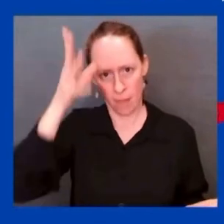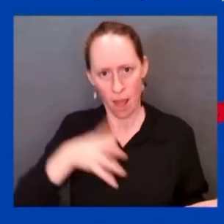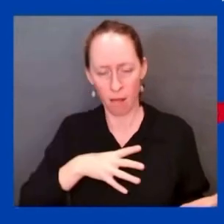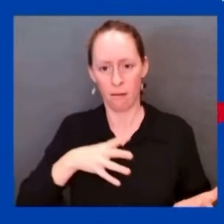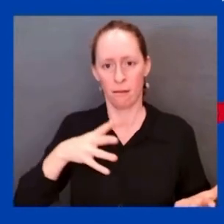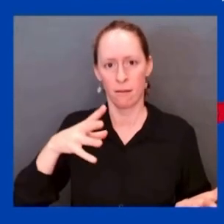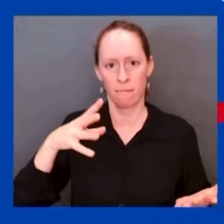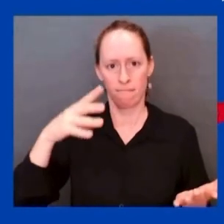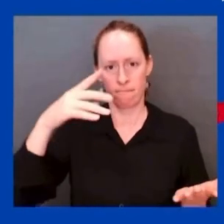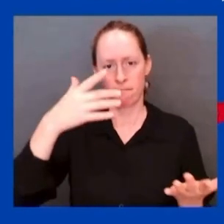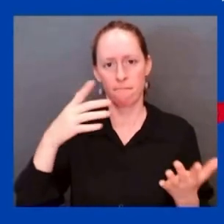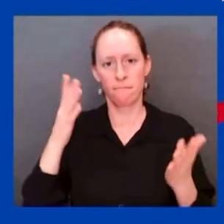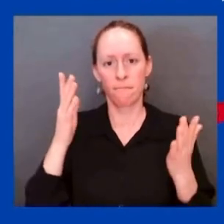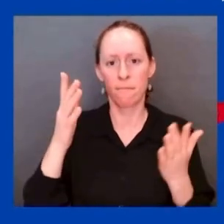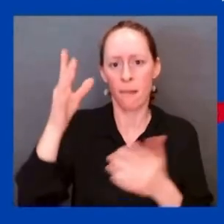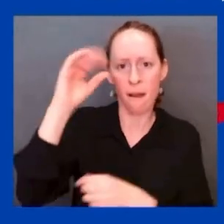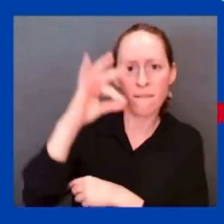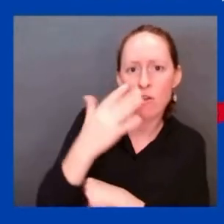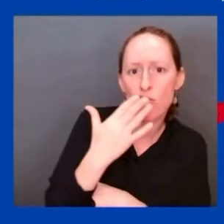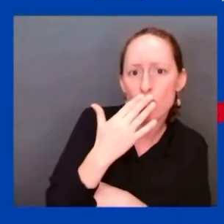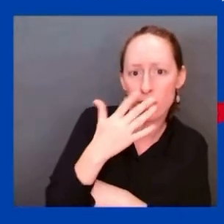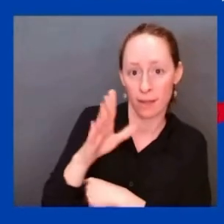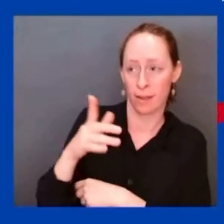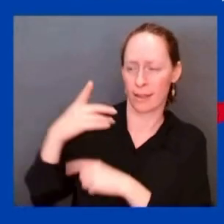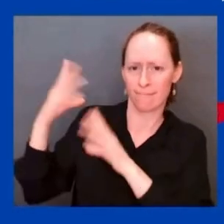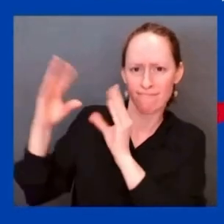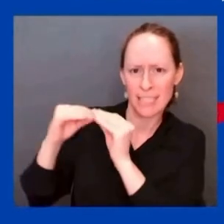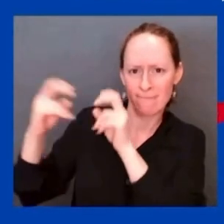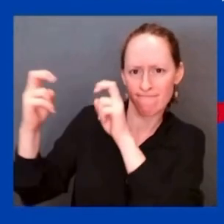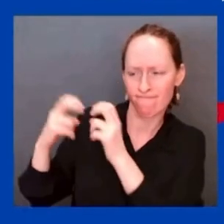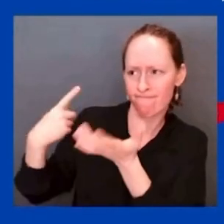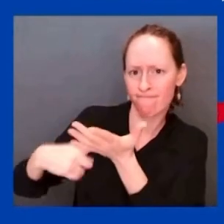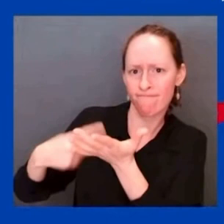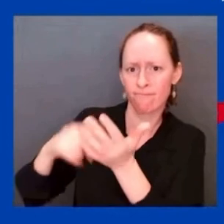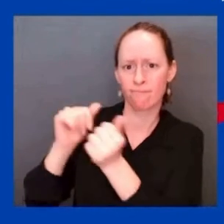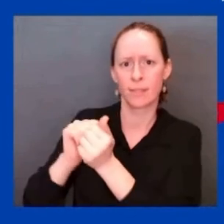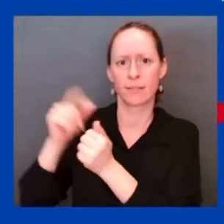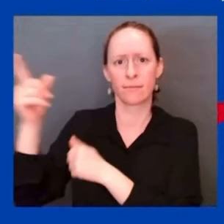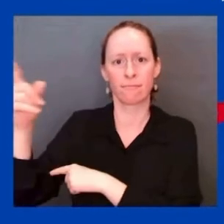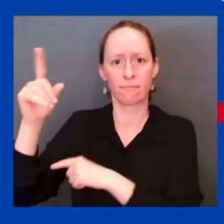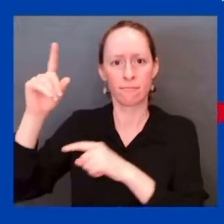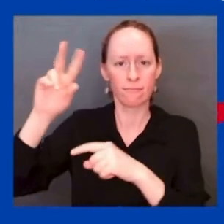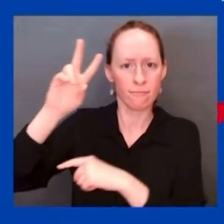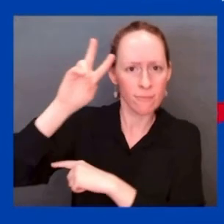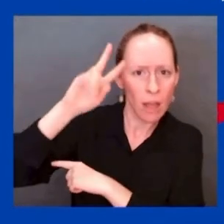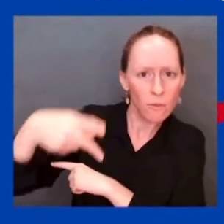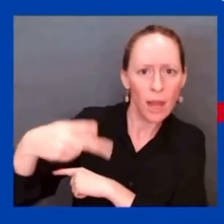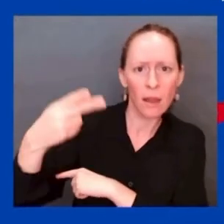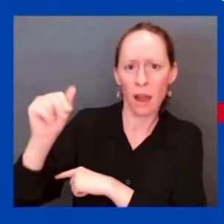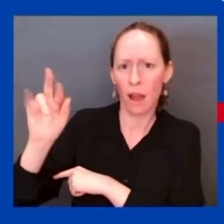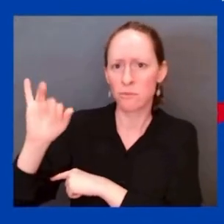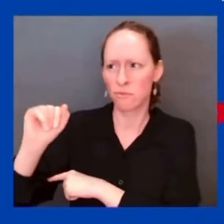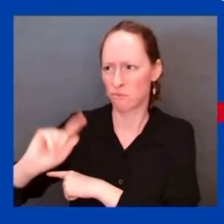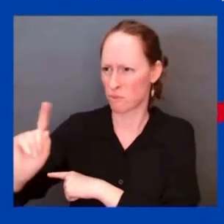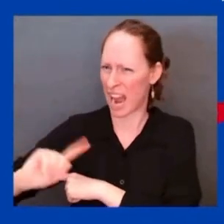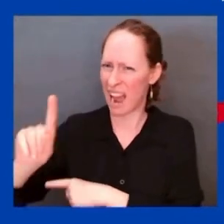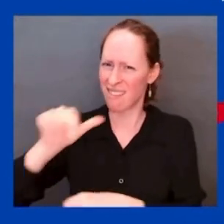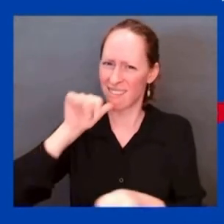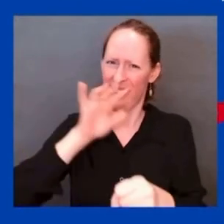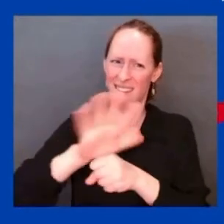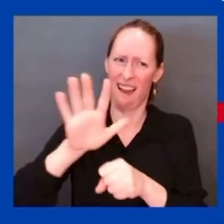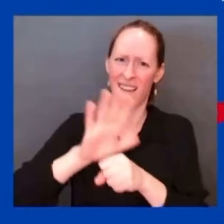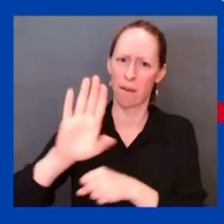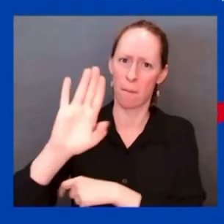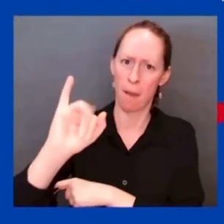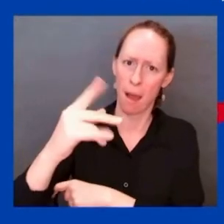be and able to have a dialogue with the Vice President proved to me that the administration was listening and it was a priority for